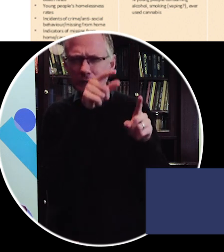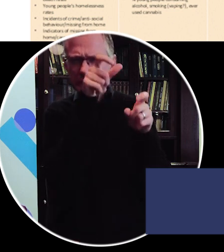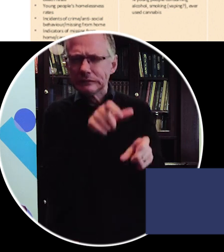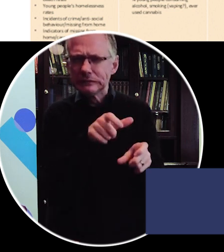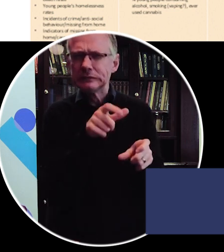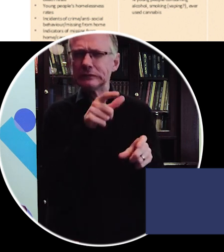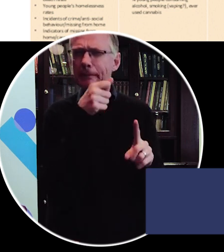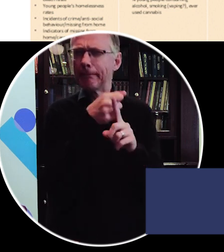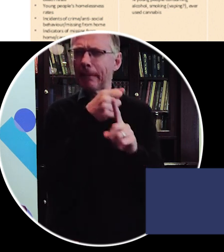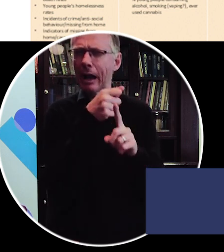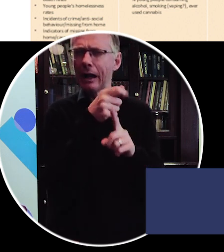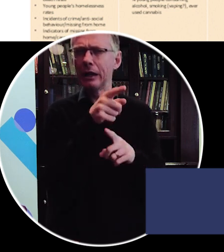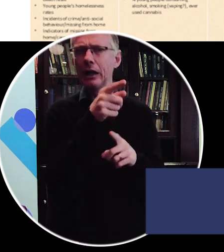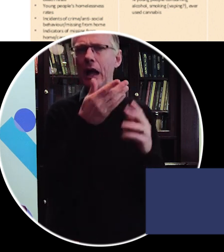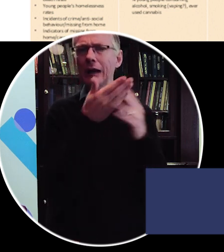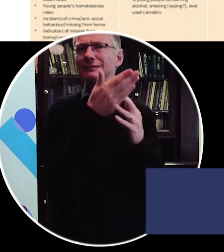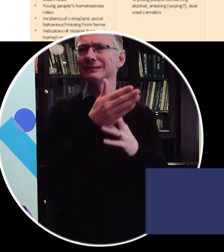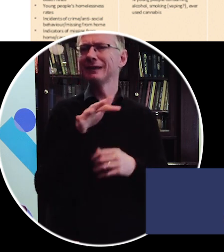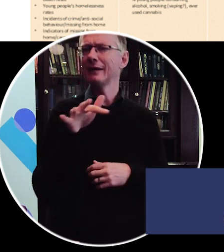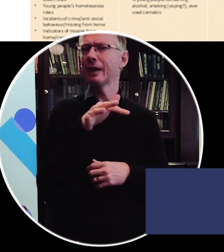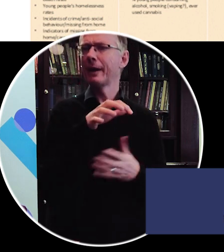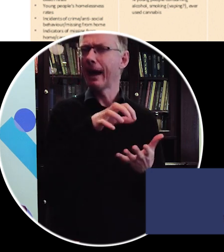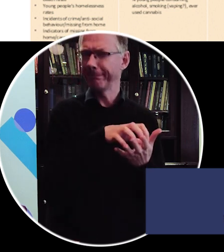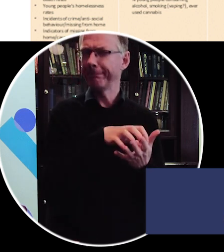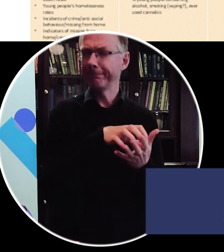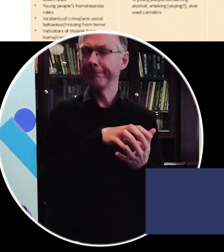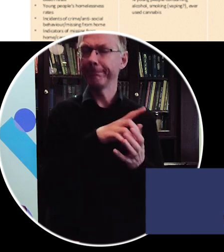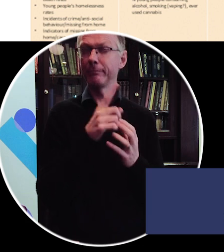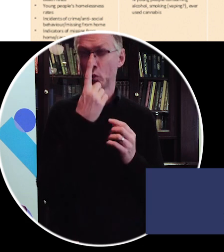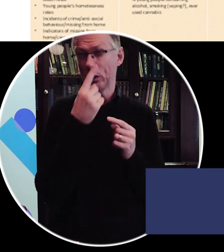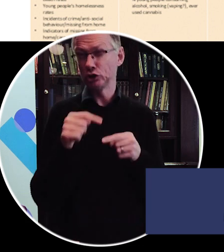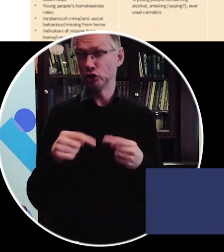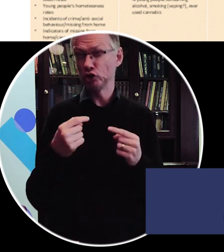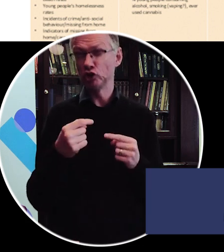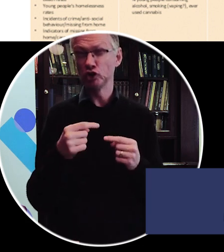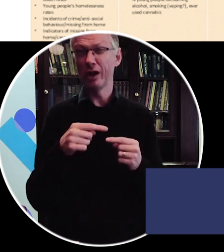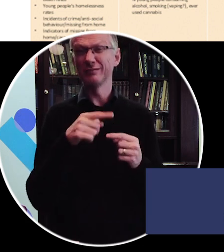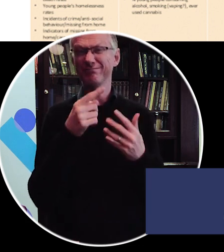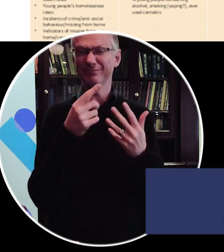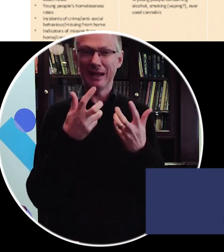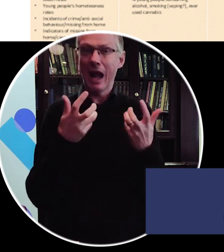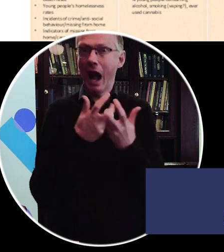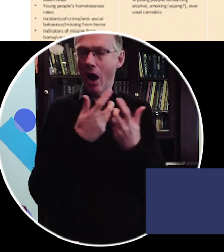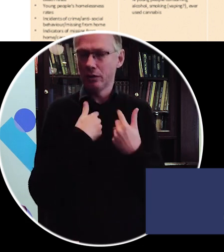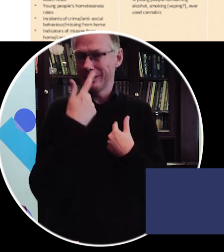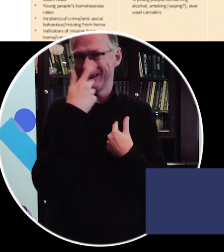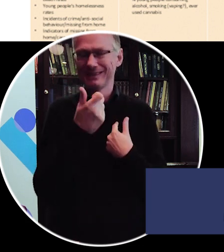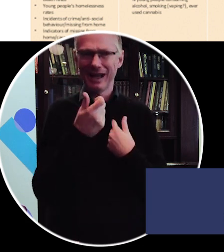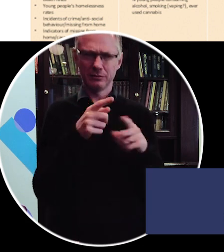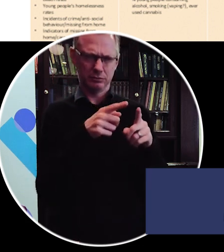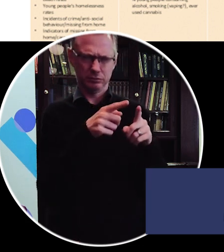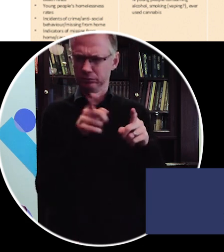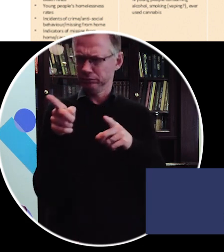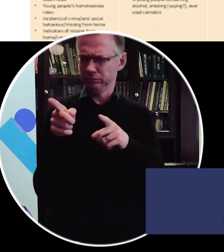is the impact for those accessing family hubs. One of the challenges is also how we might differentiate and